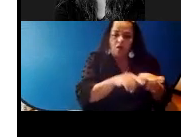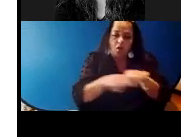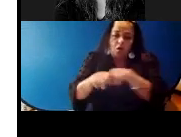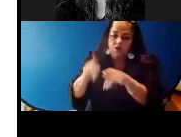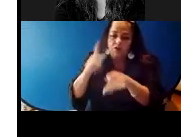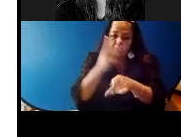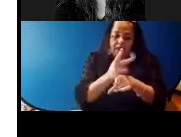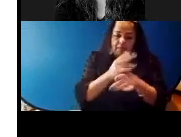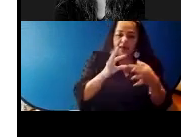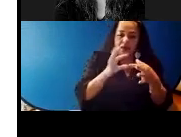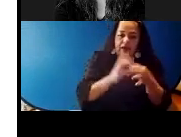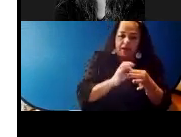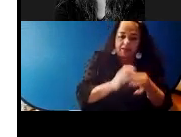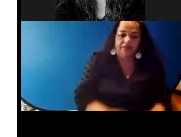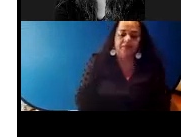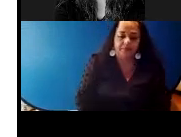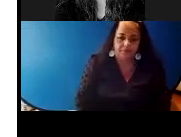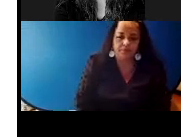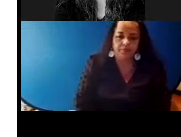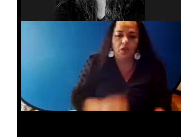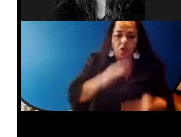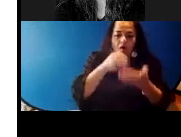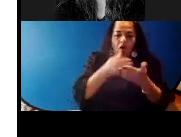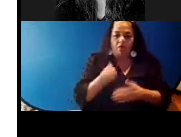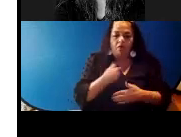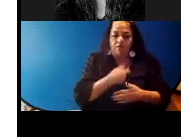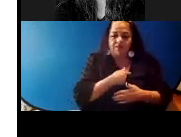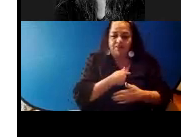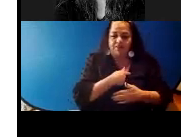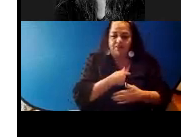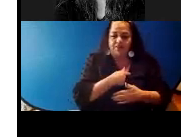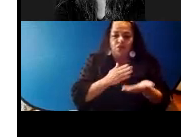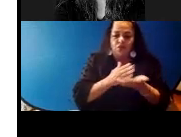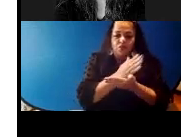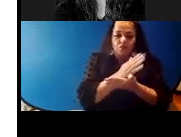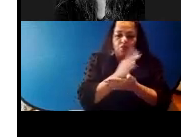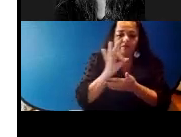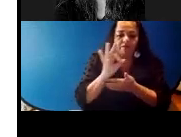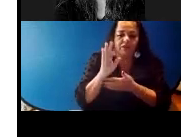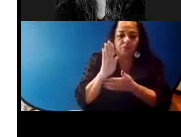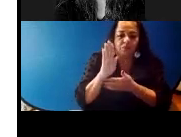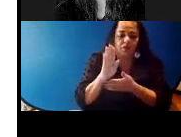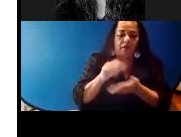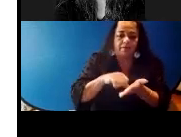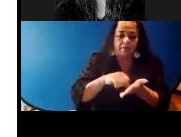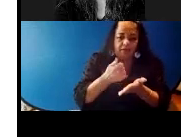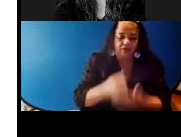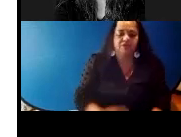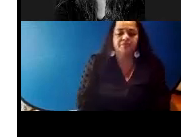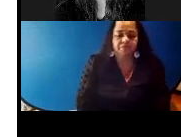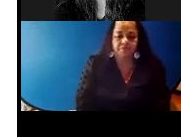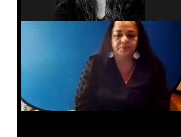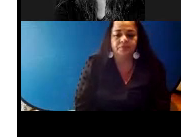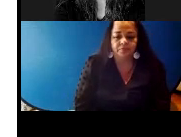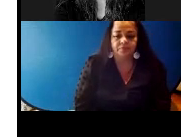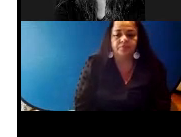keep connected to all of us via our Facebook, LinkedIn pages, and YouTube as well.